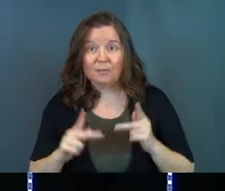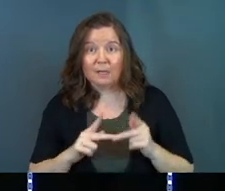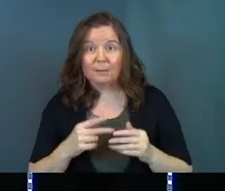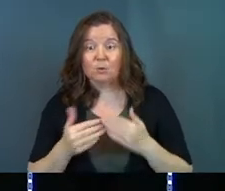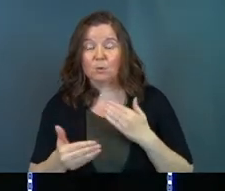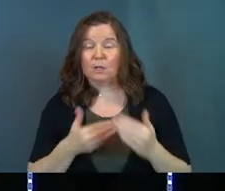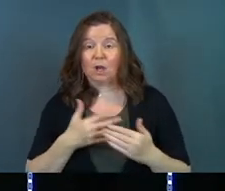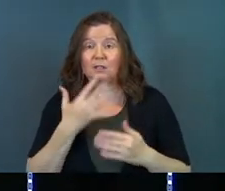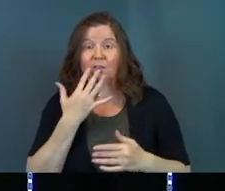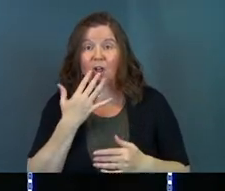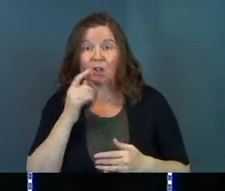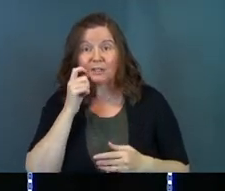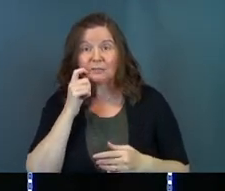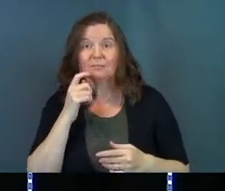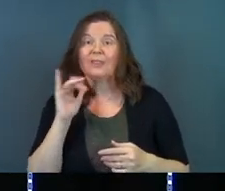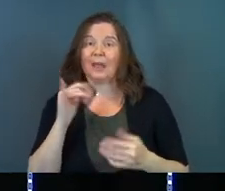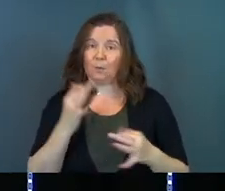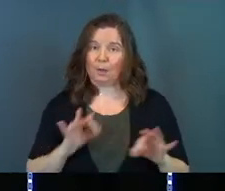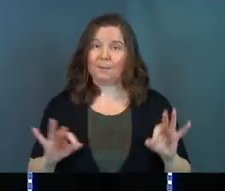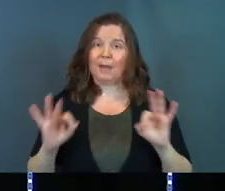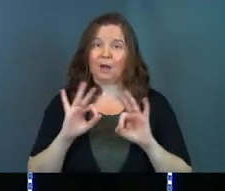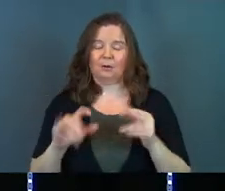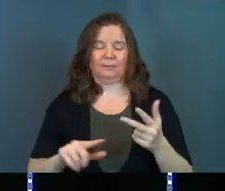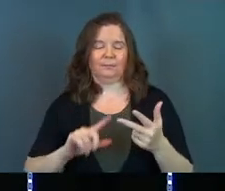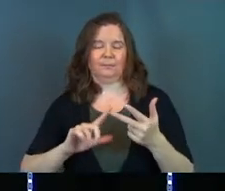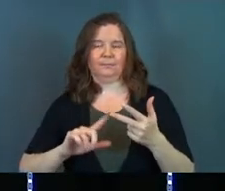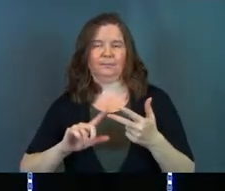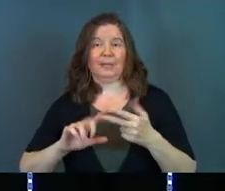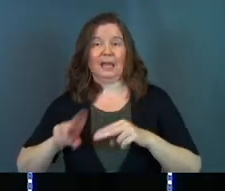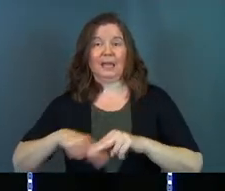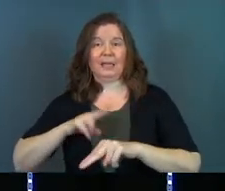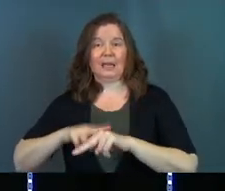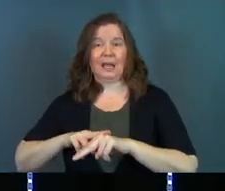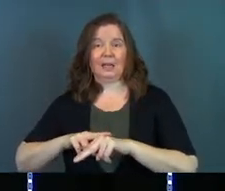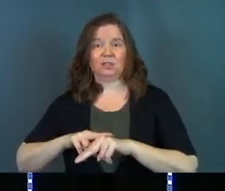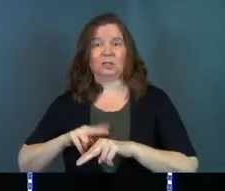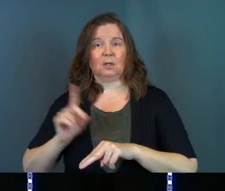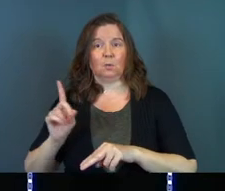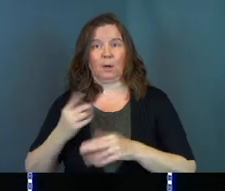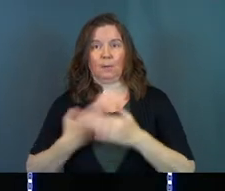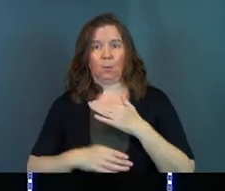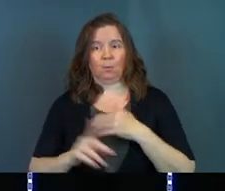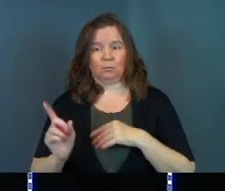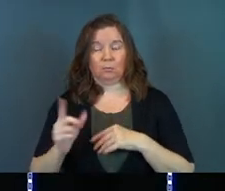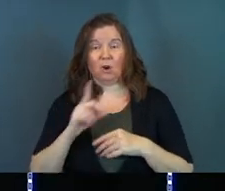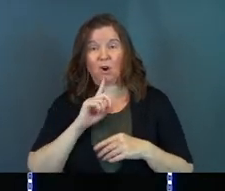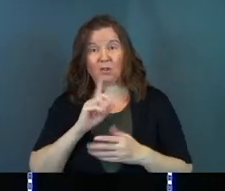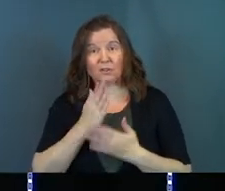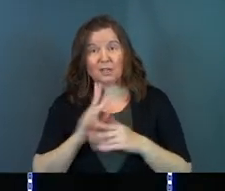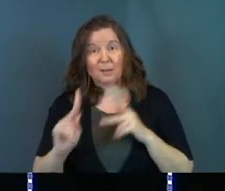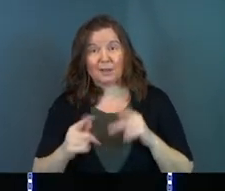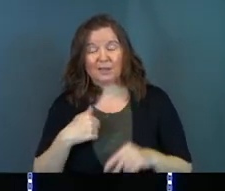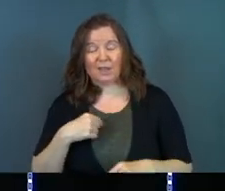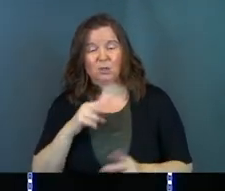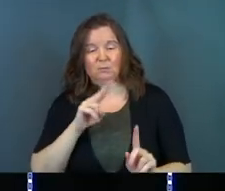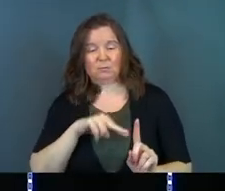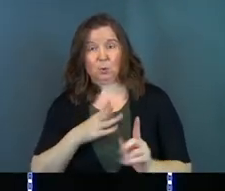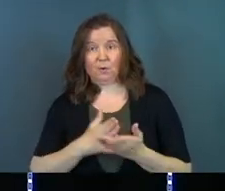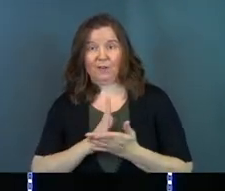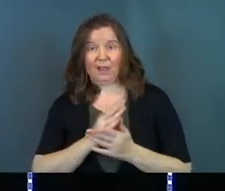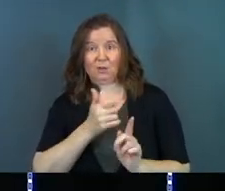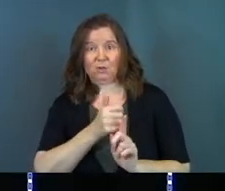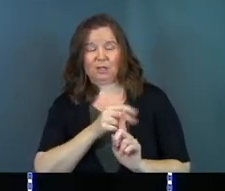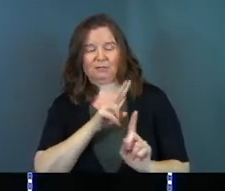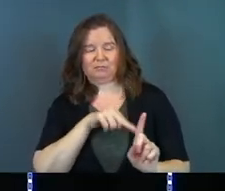people regardless of color? That's going to matter. Nationality. Where are you at on nationality? Are there certain people that you've